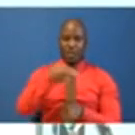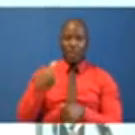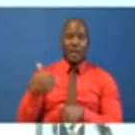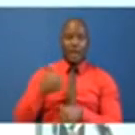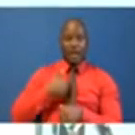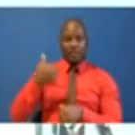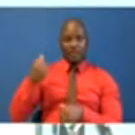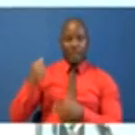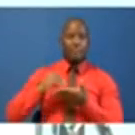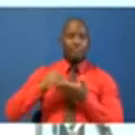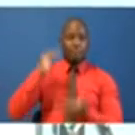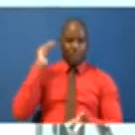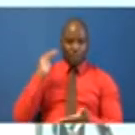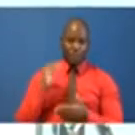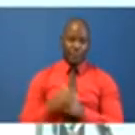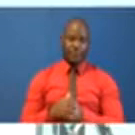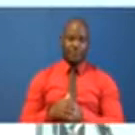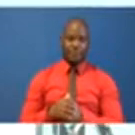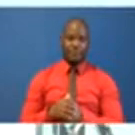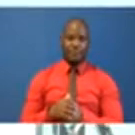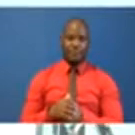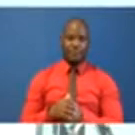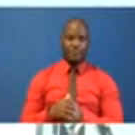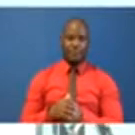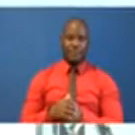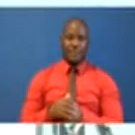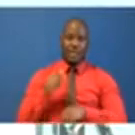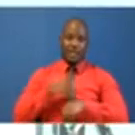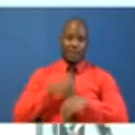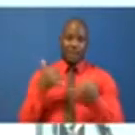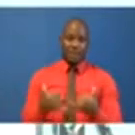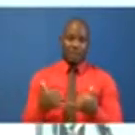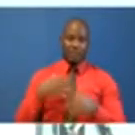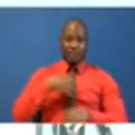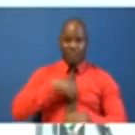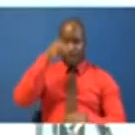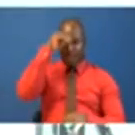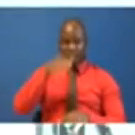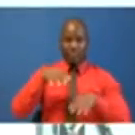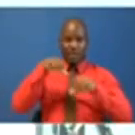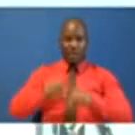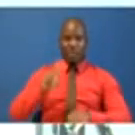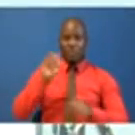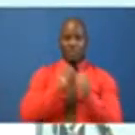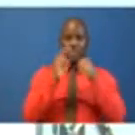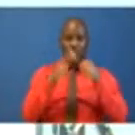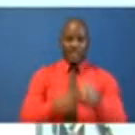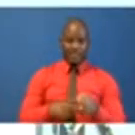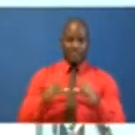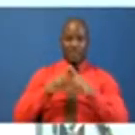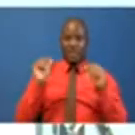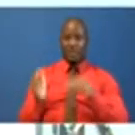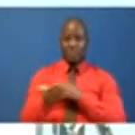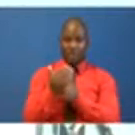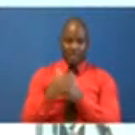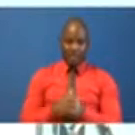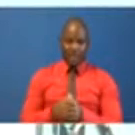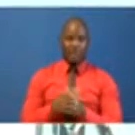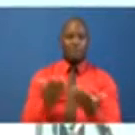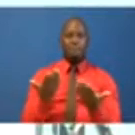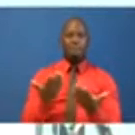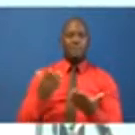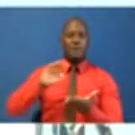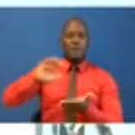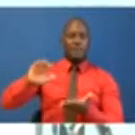holds is huge when the current when the former governor took over in 2017 i was being told this morning we had a